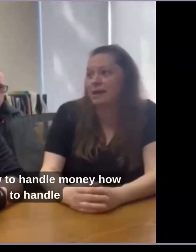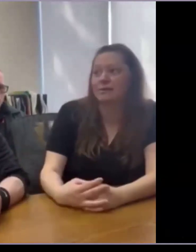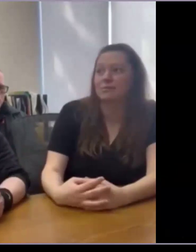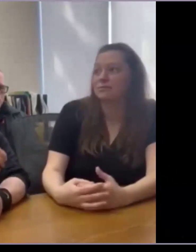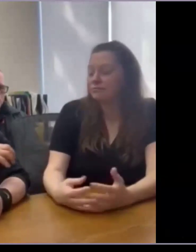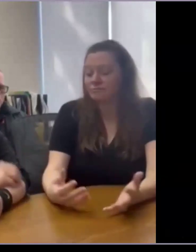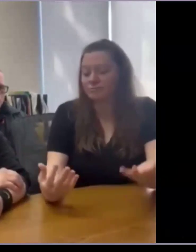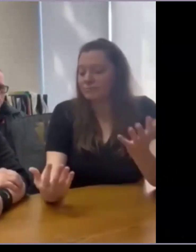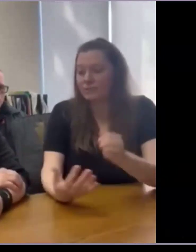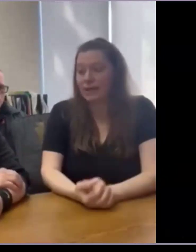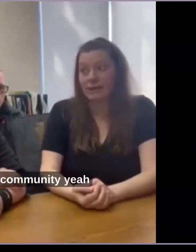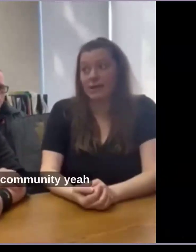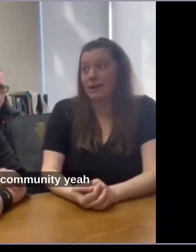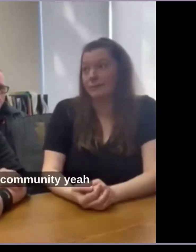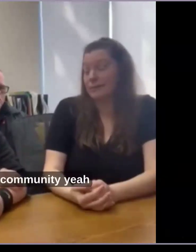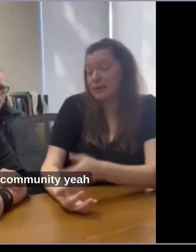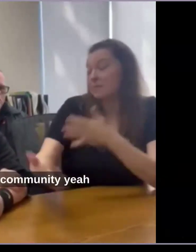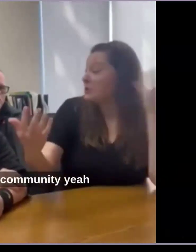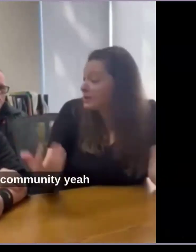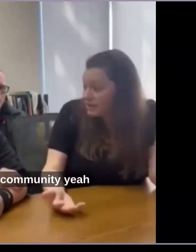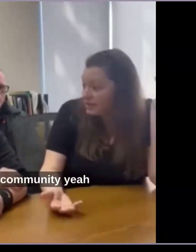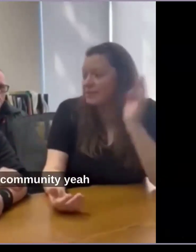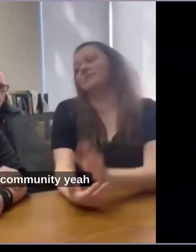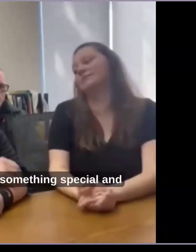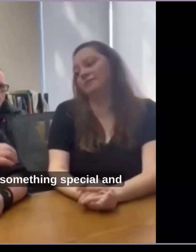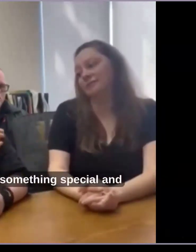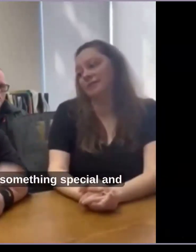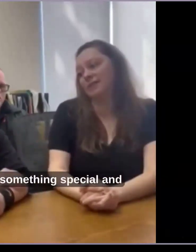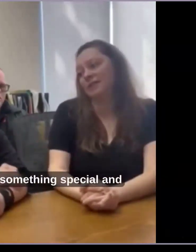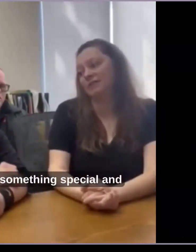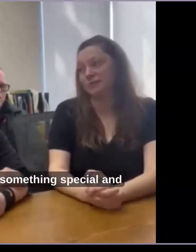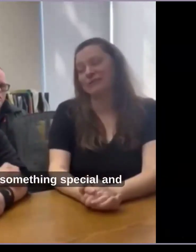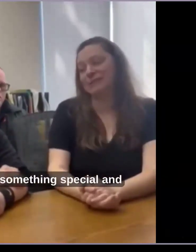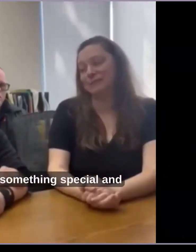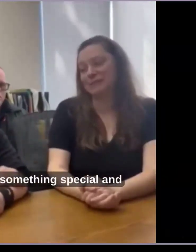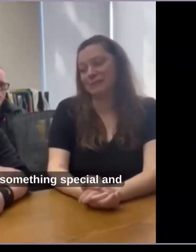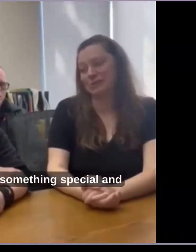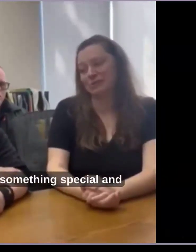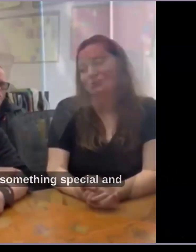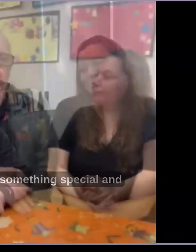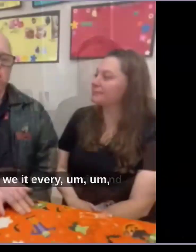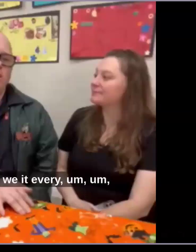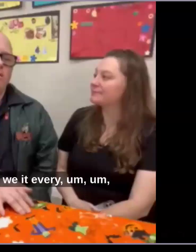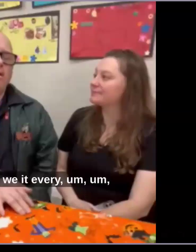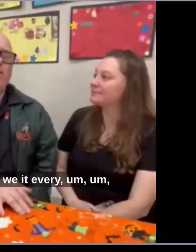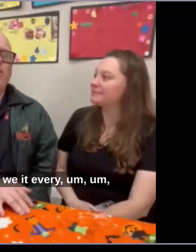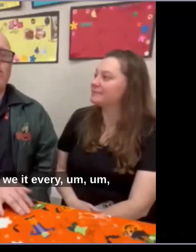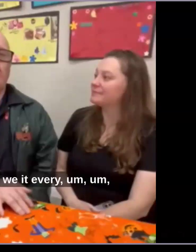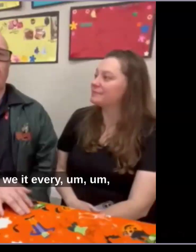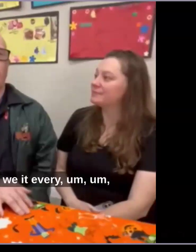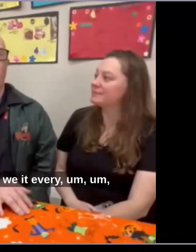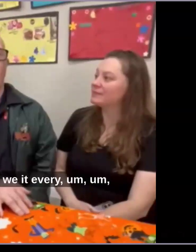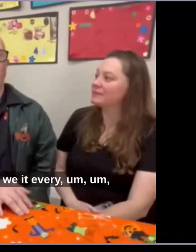how to handle the community. It's really something special. We do